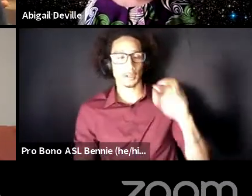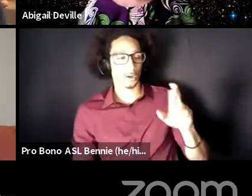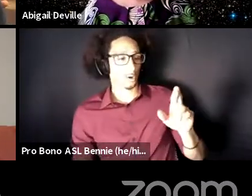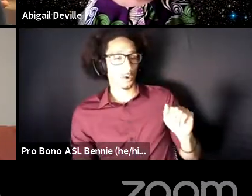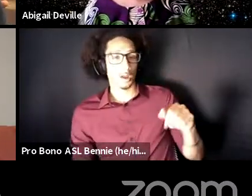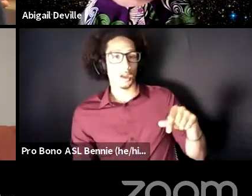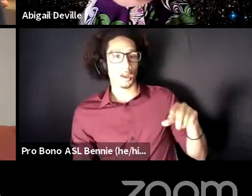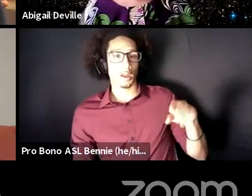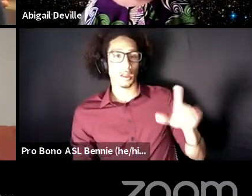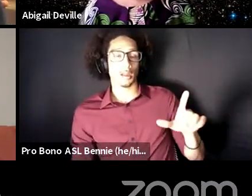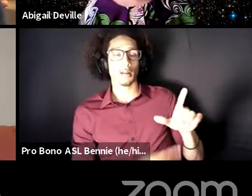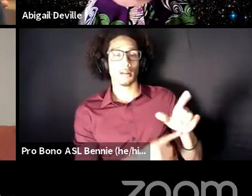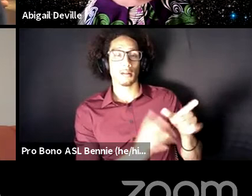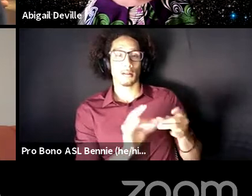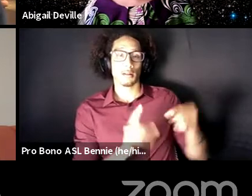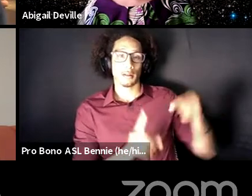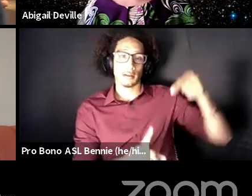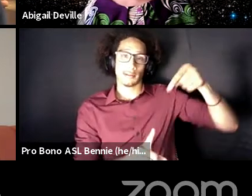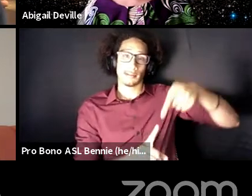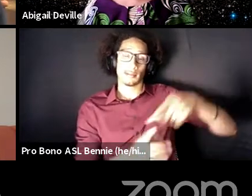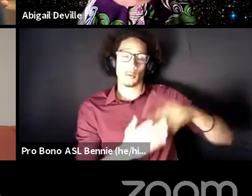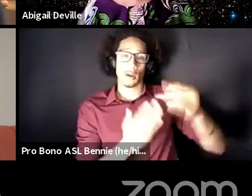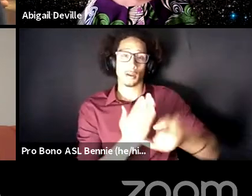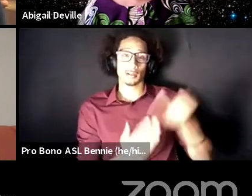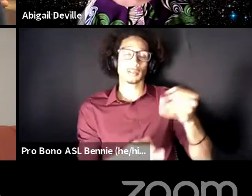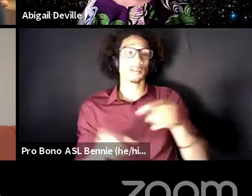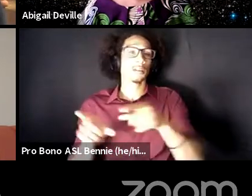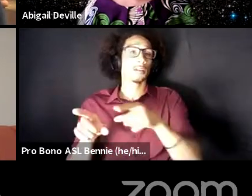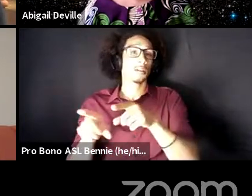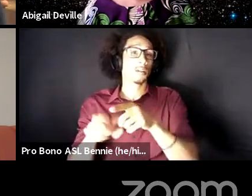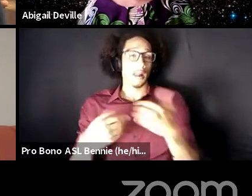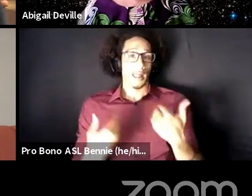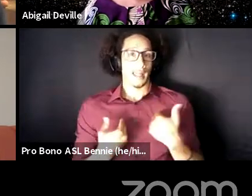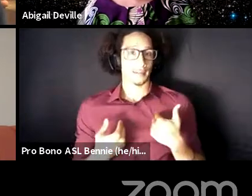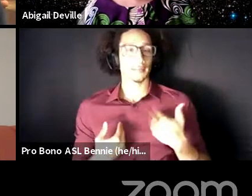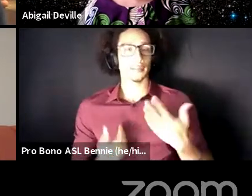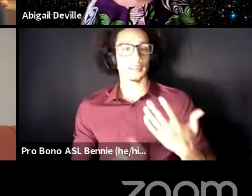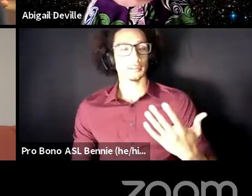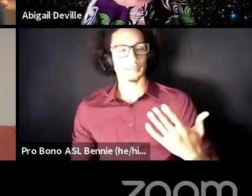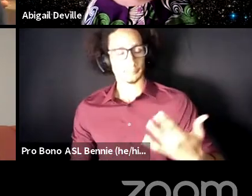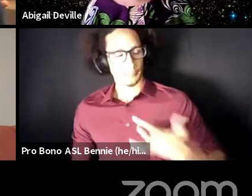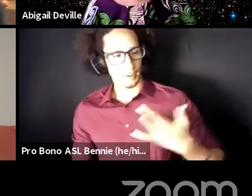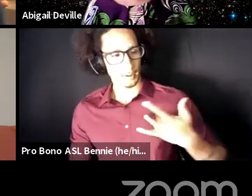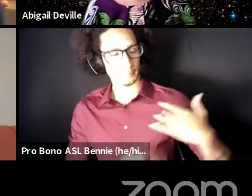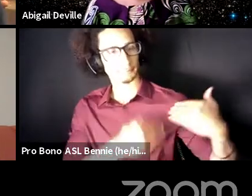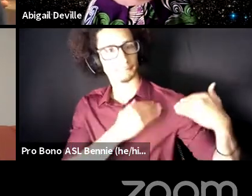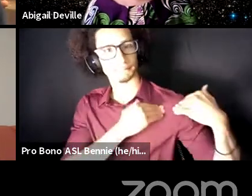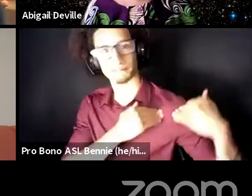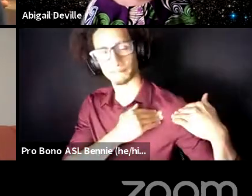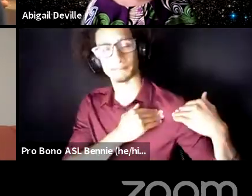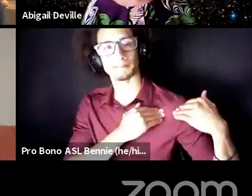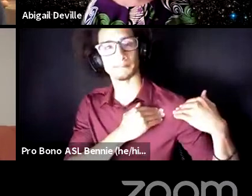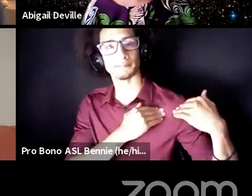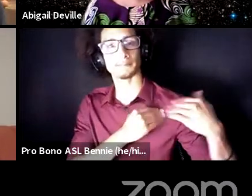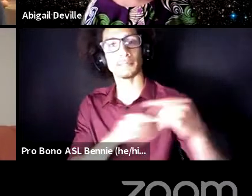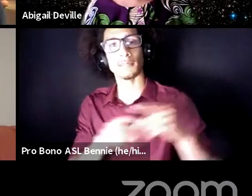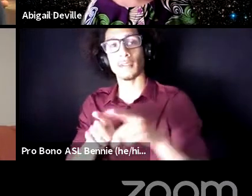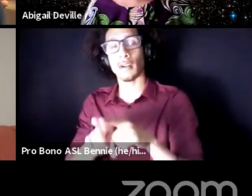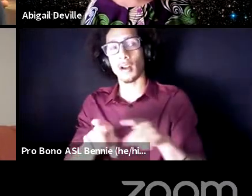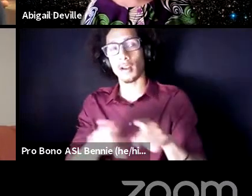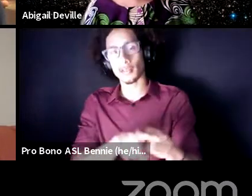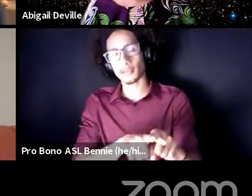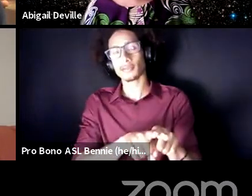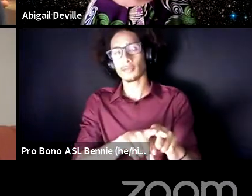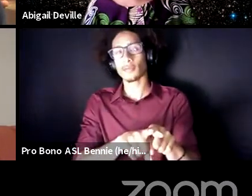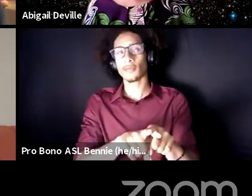this sense of commission, but also a provocation, right? I mean, they asked you to think in space and